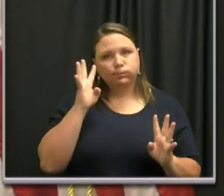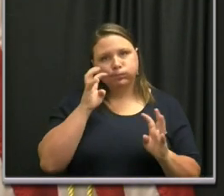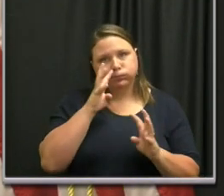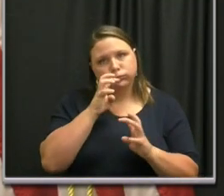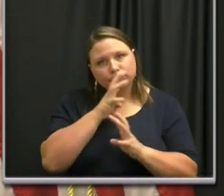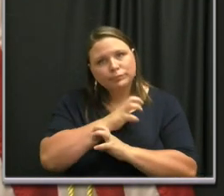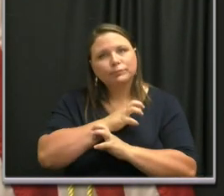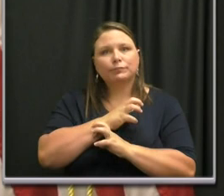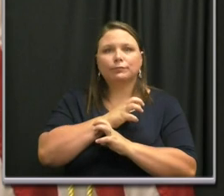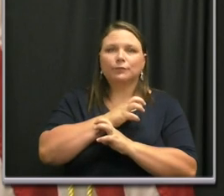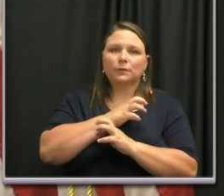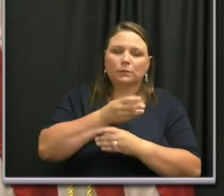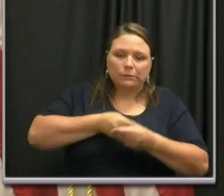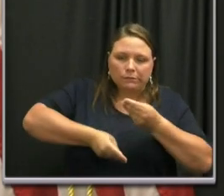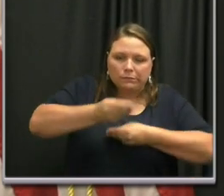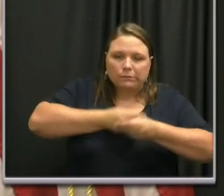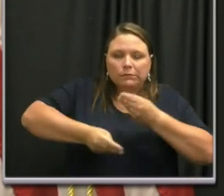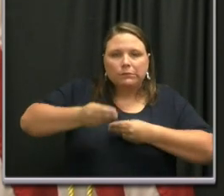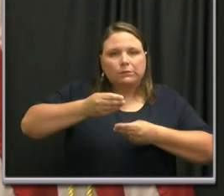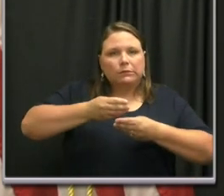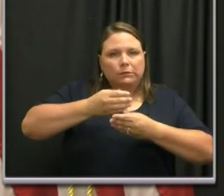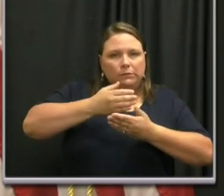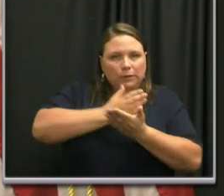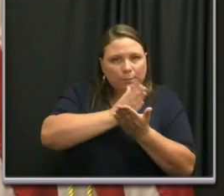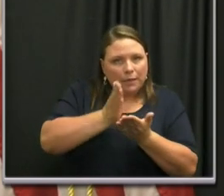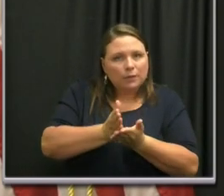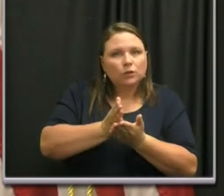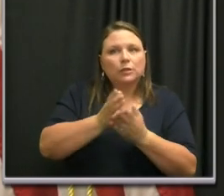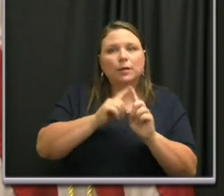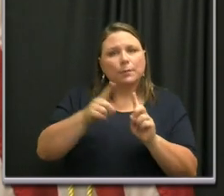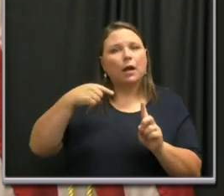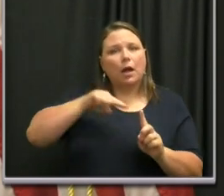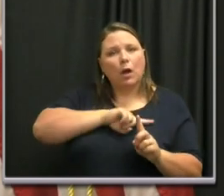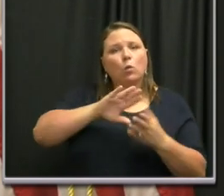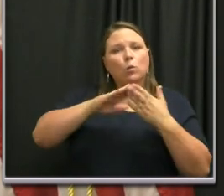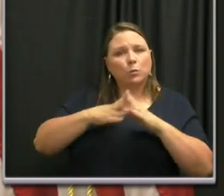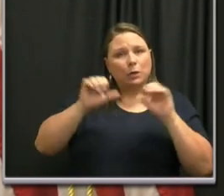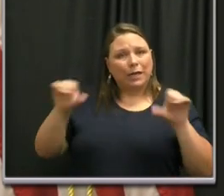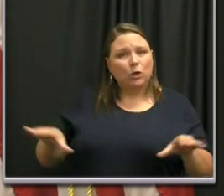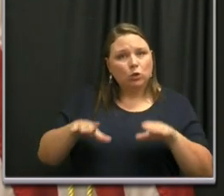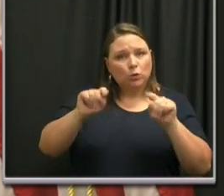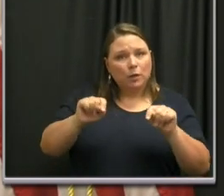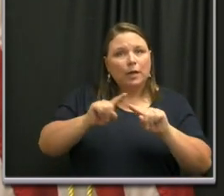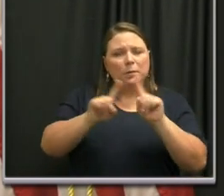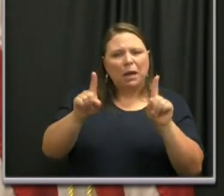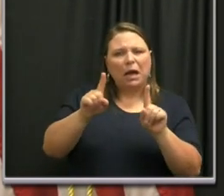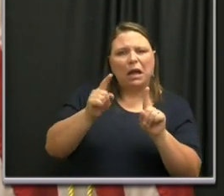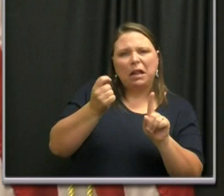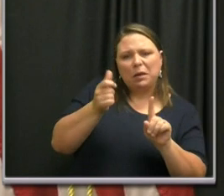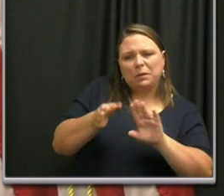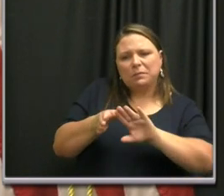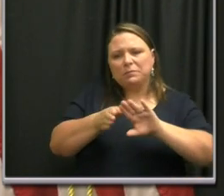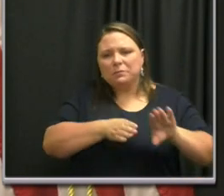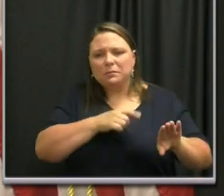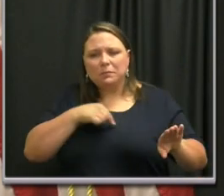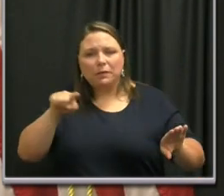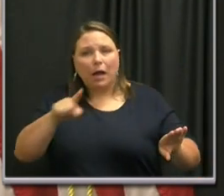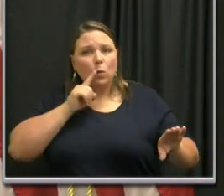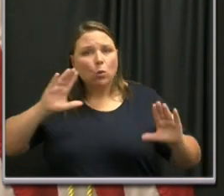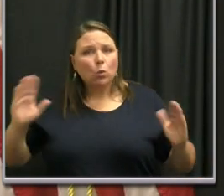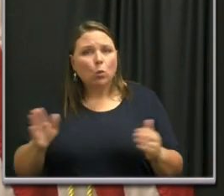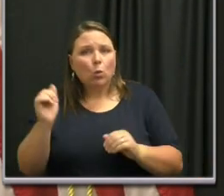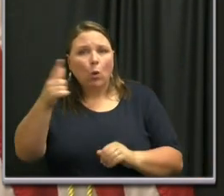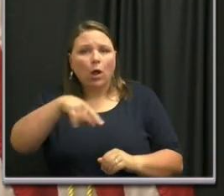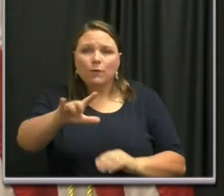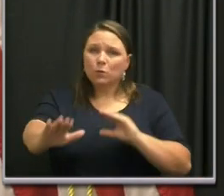of stewardship, but I think our community is up for it. But on a side, I would encourage anyone,